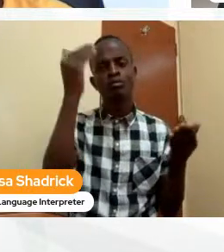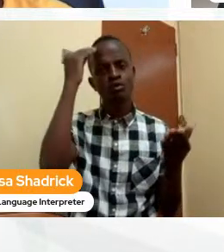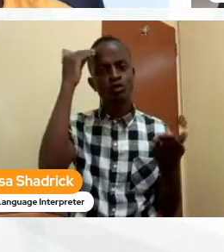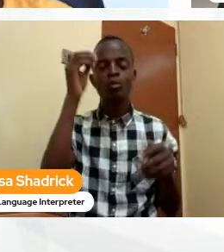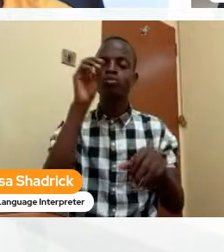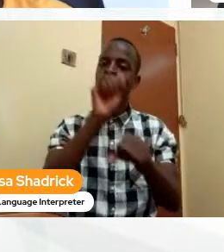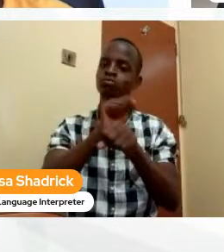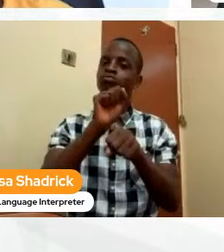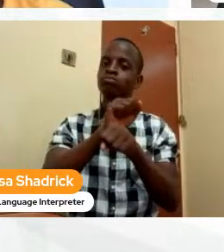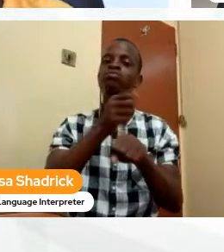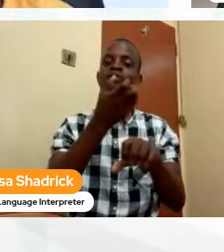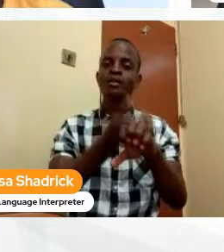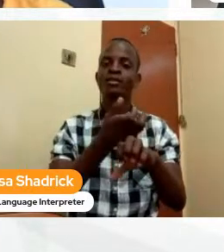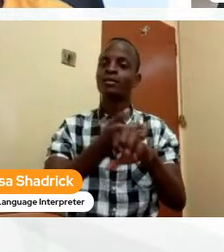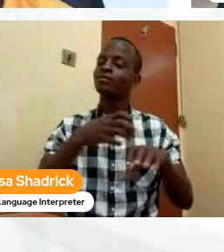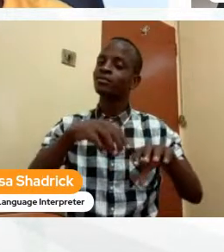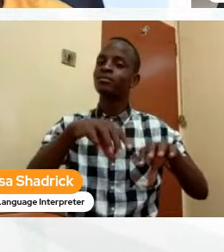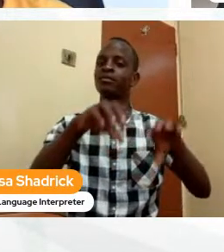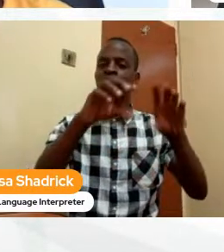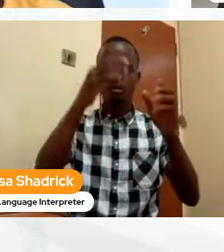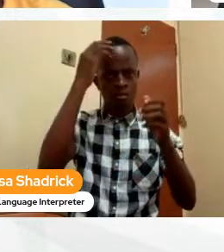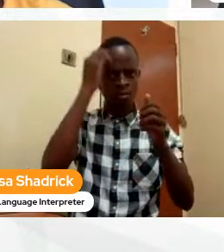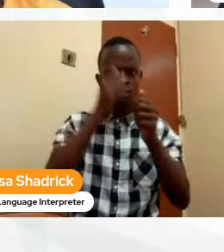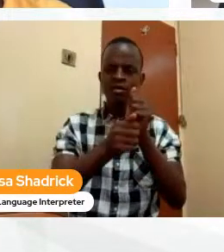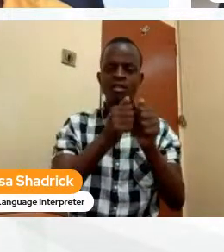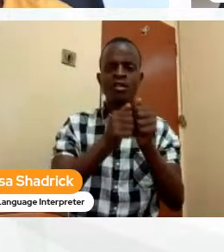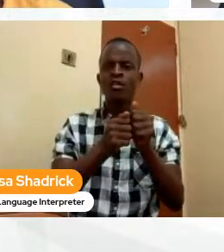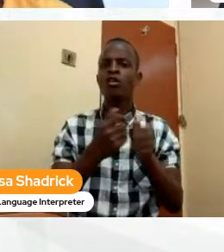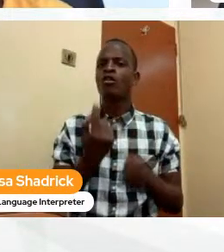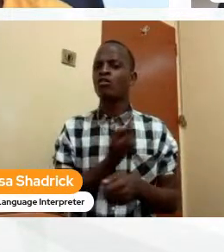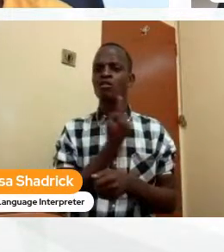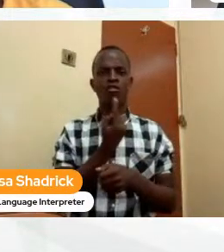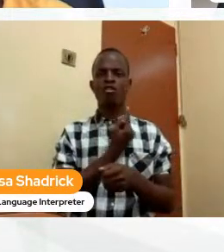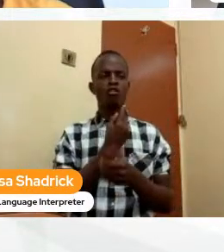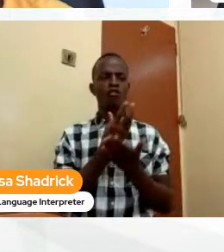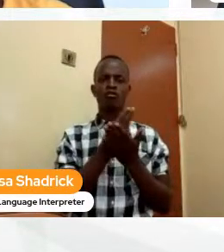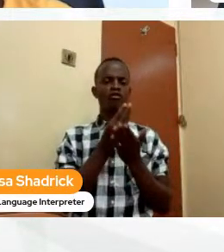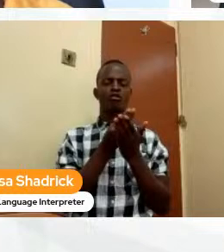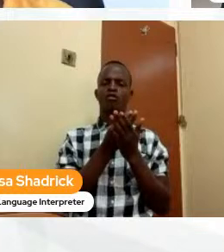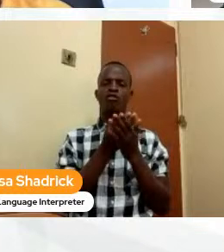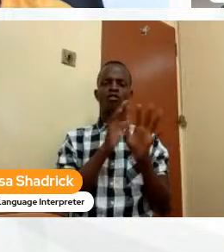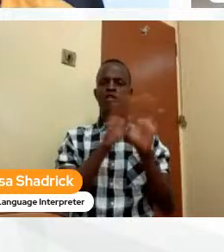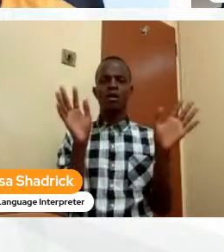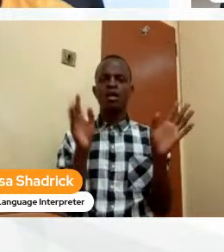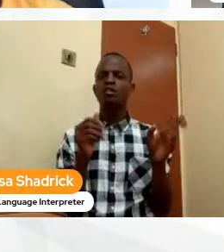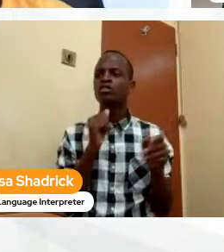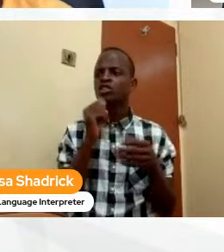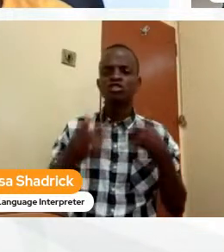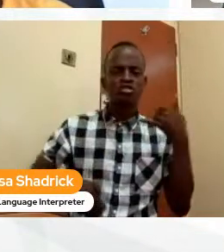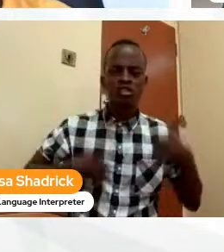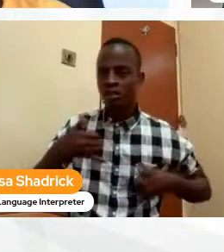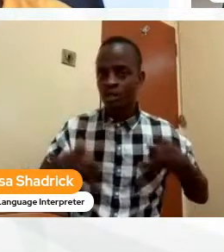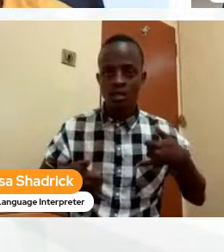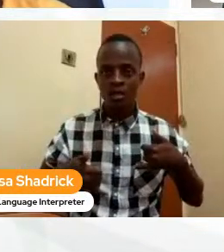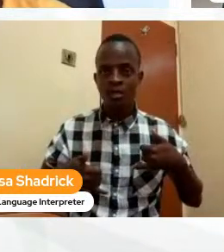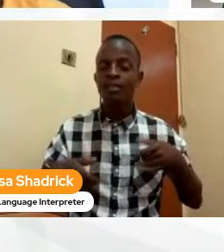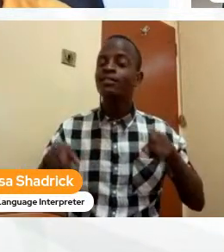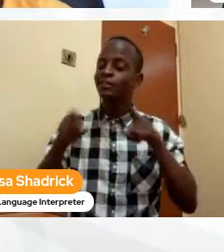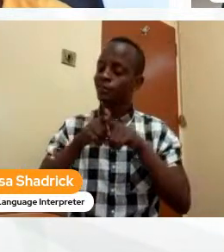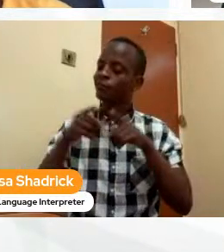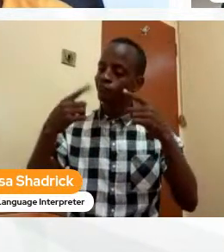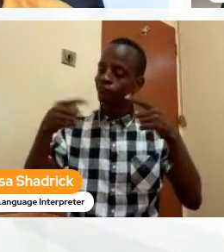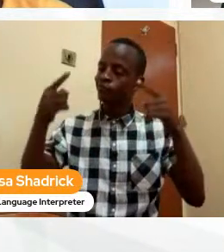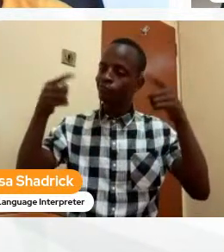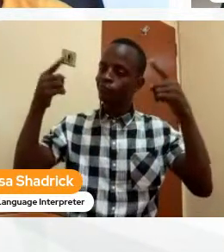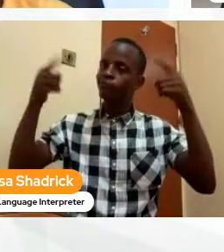more because it's not only about the money, it's not about a job, but it's about going an extra mile to make